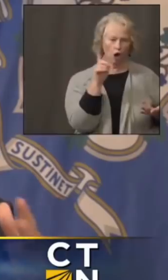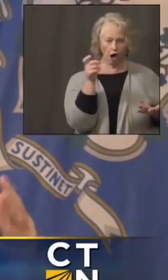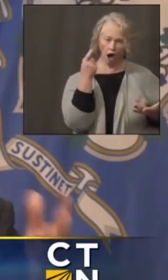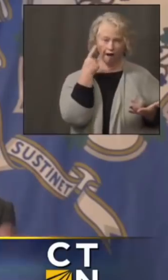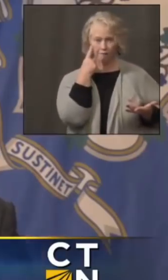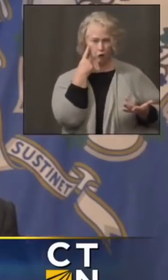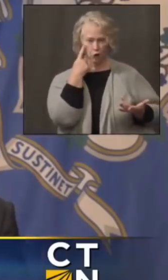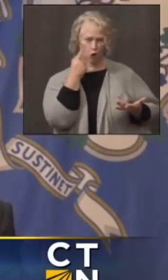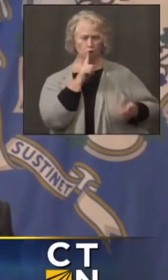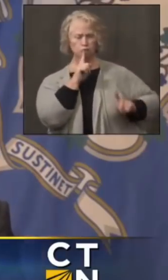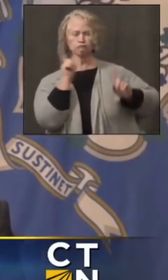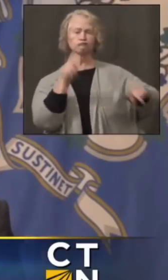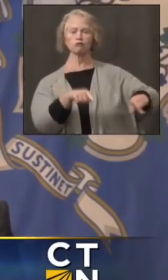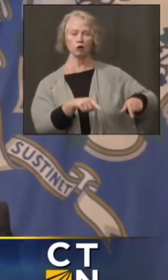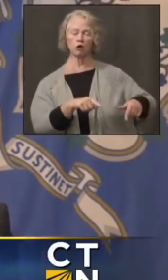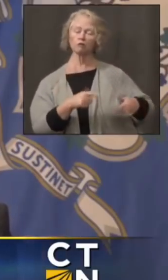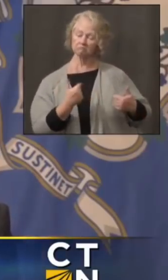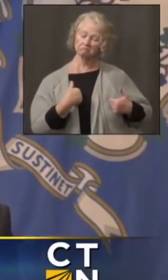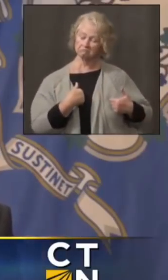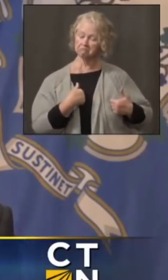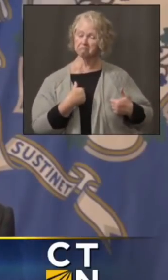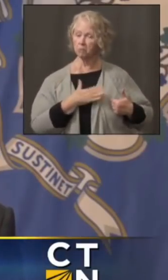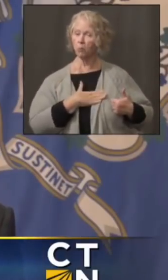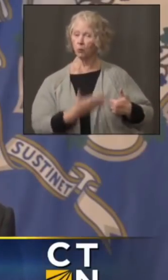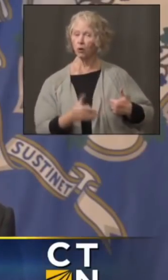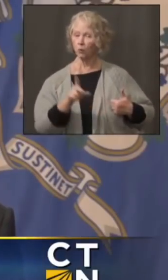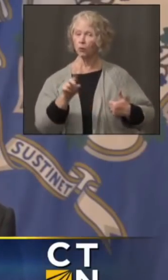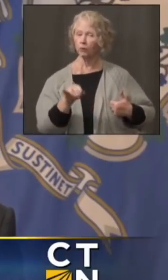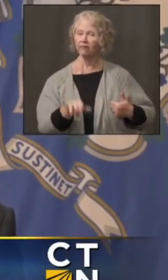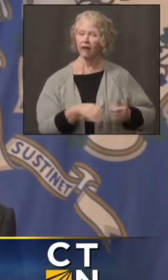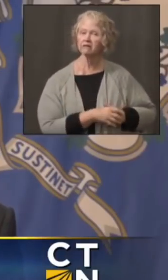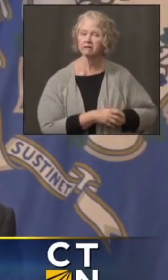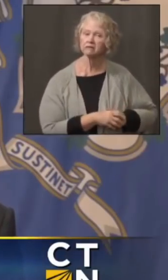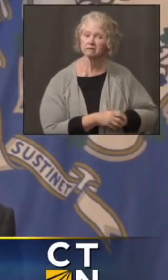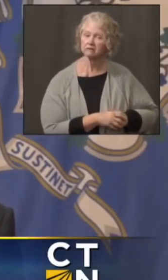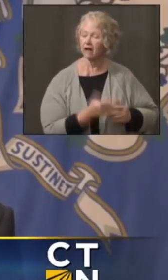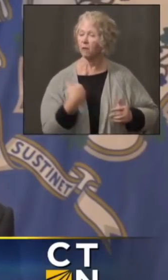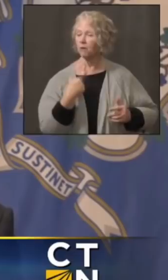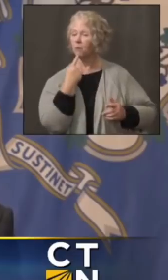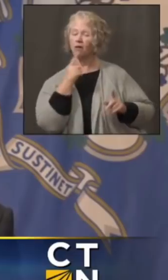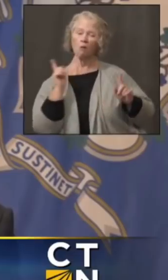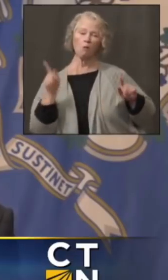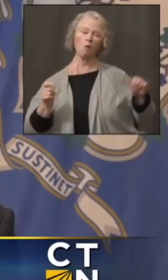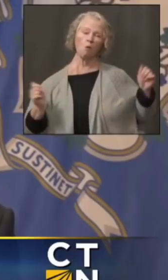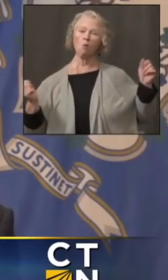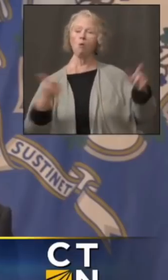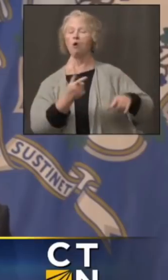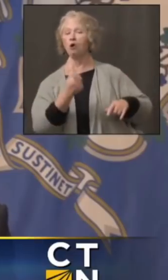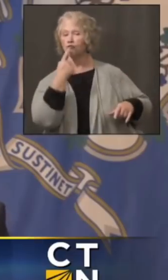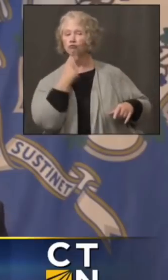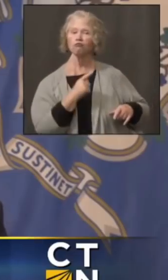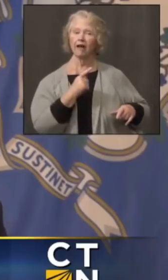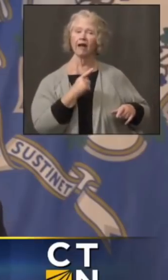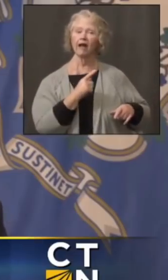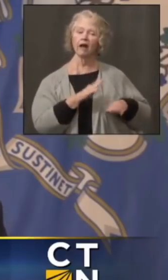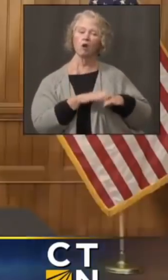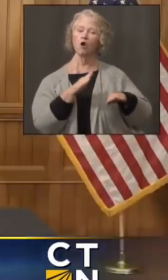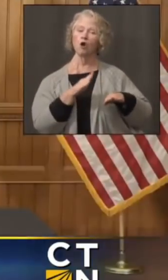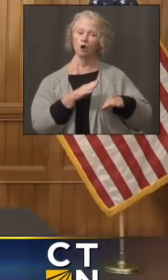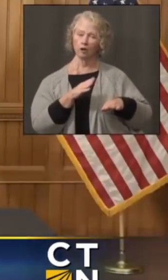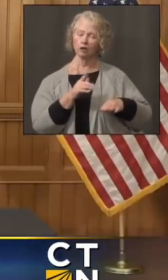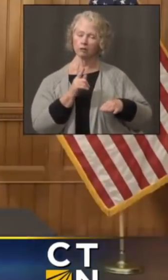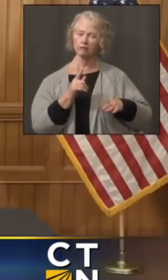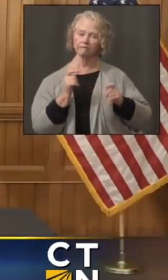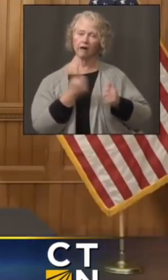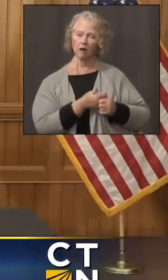state step in, and we would step in and make sure that all the red alert towns did the safe thing. And final